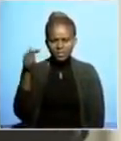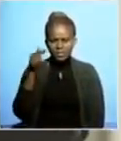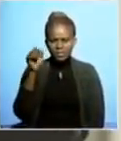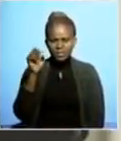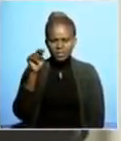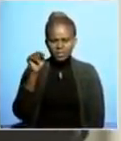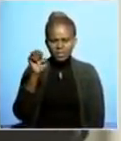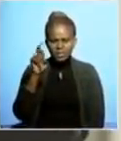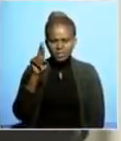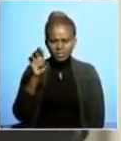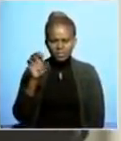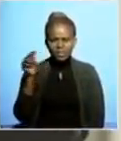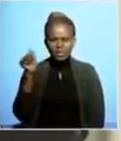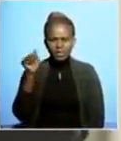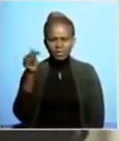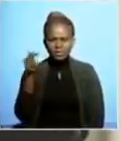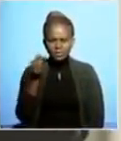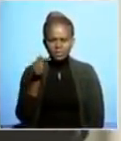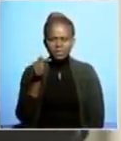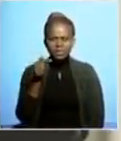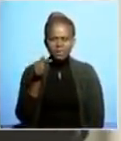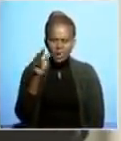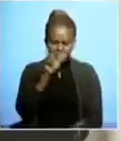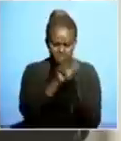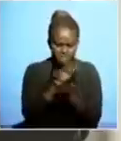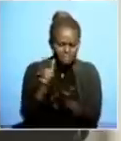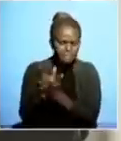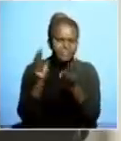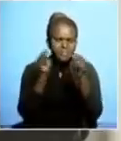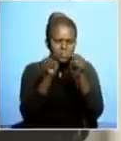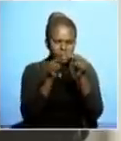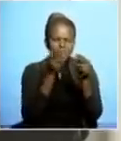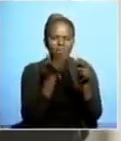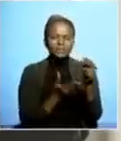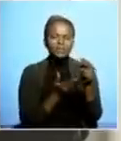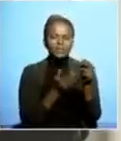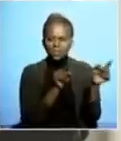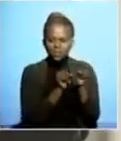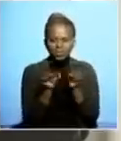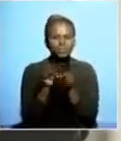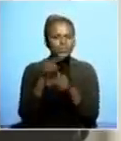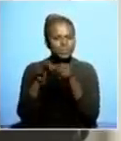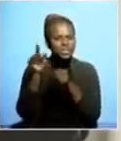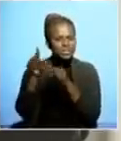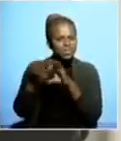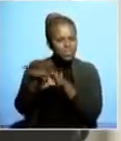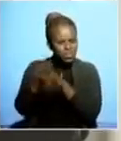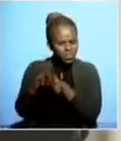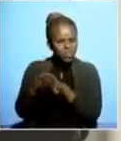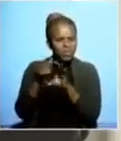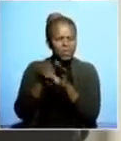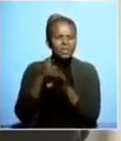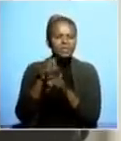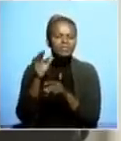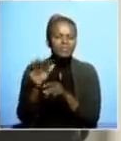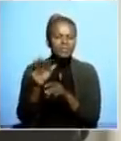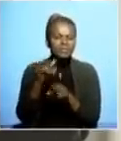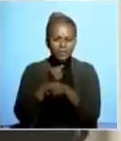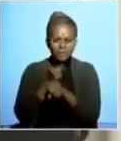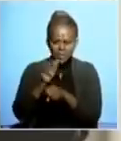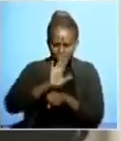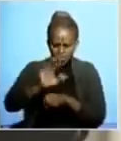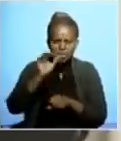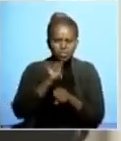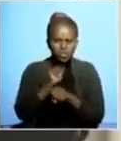ministries, willy-nilly approving contracts, they're also colluding. You're making her job a bit